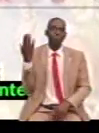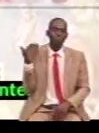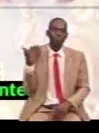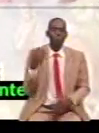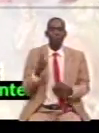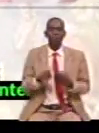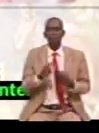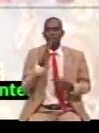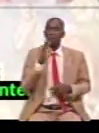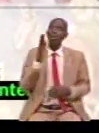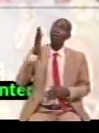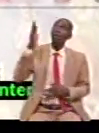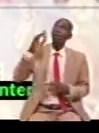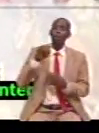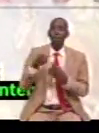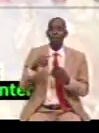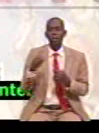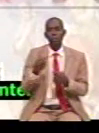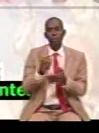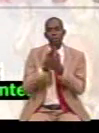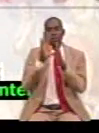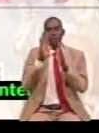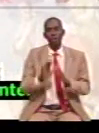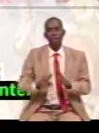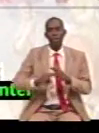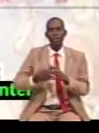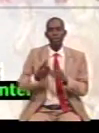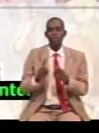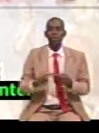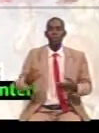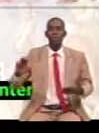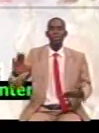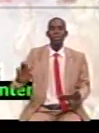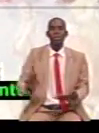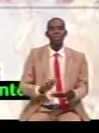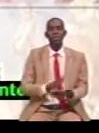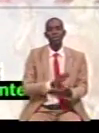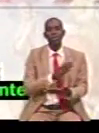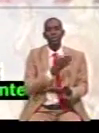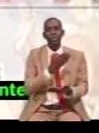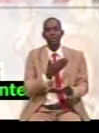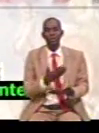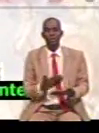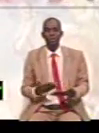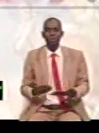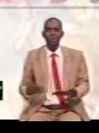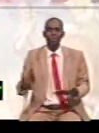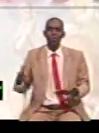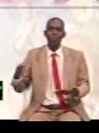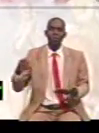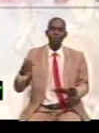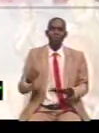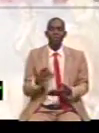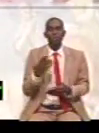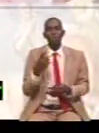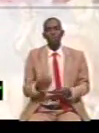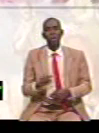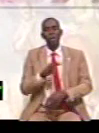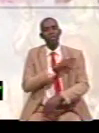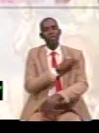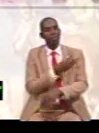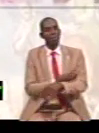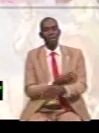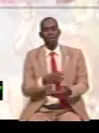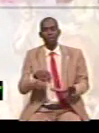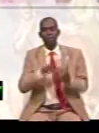to be there when the saints start to sing. Oh, the